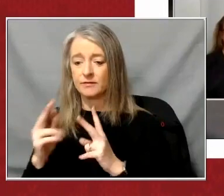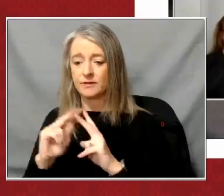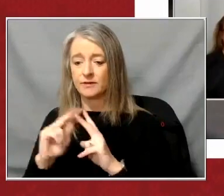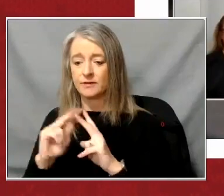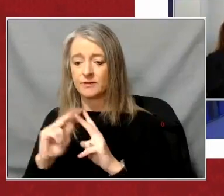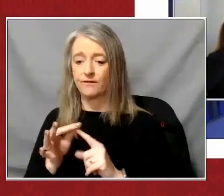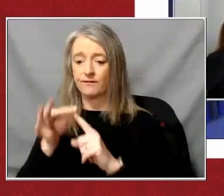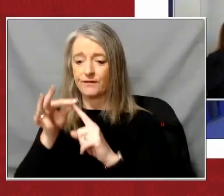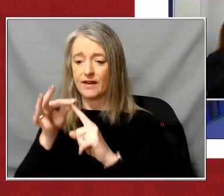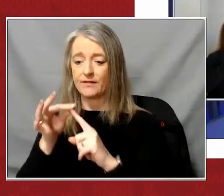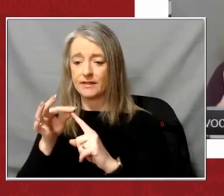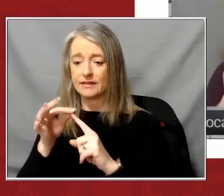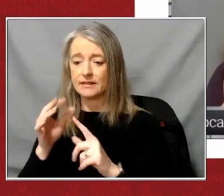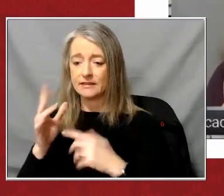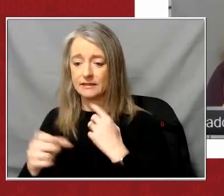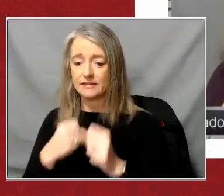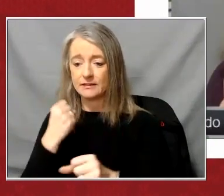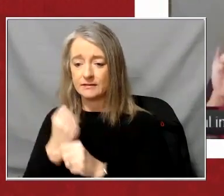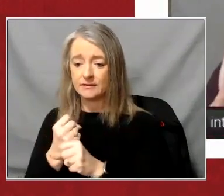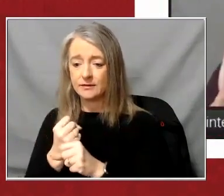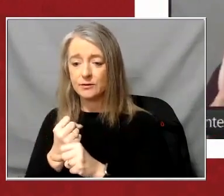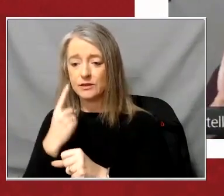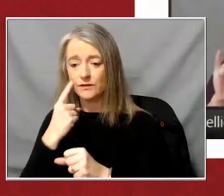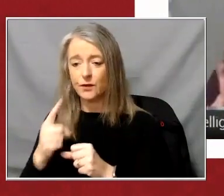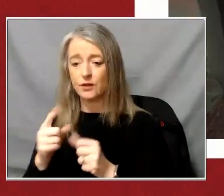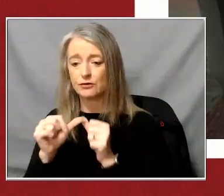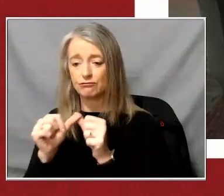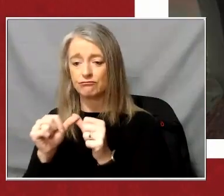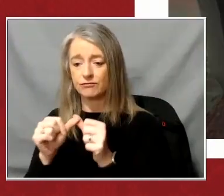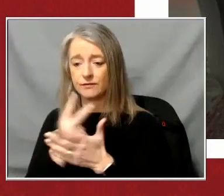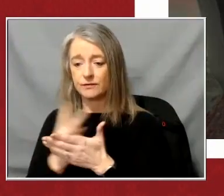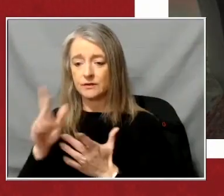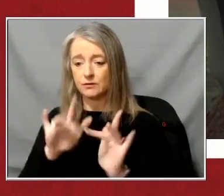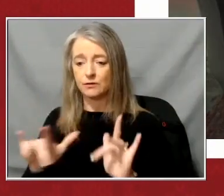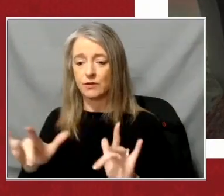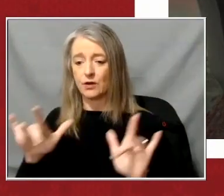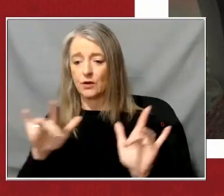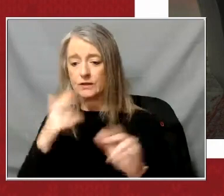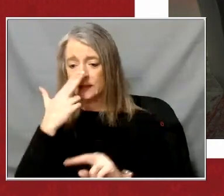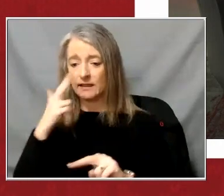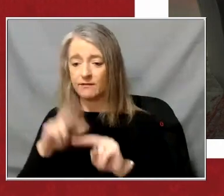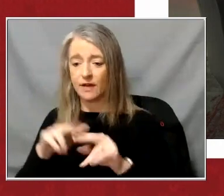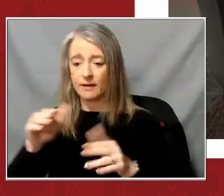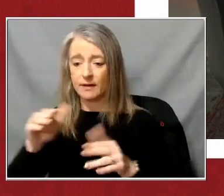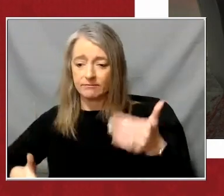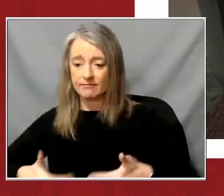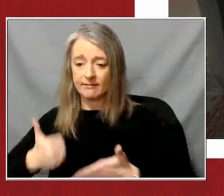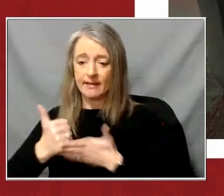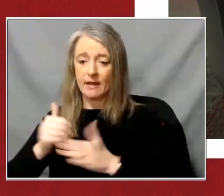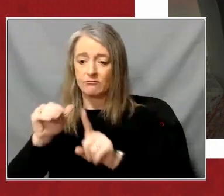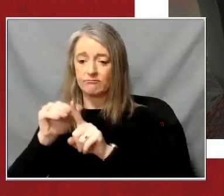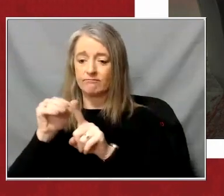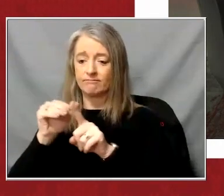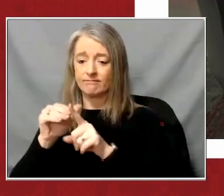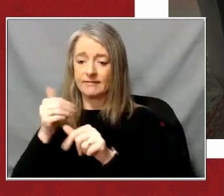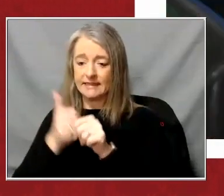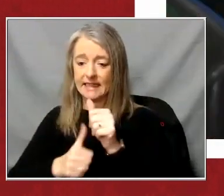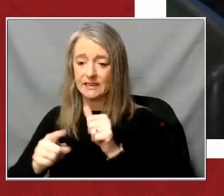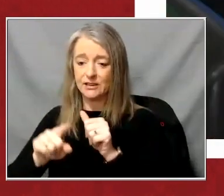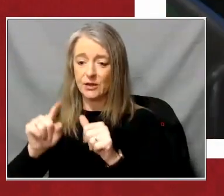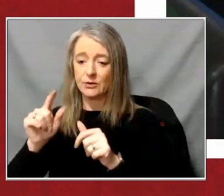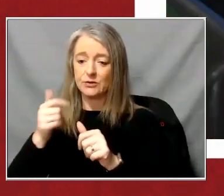symptomatic, fixed. Symptomatic gallstones. Some people might have biliary dyskinesia, where simply the gallbladder doesn't empty like it's